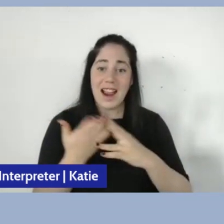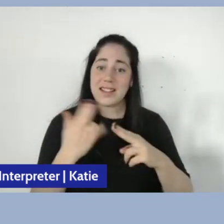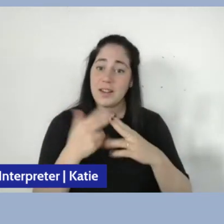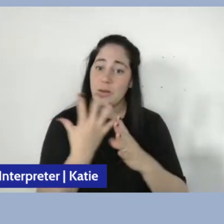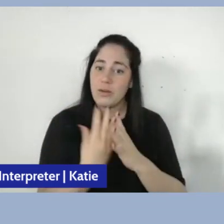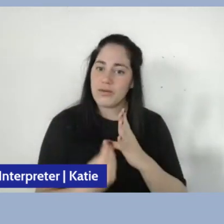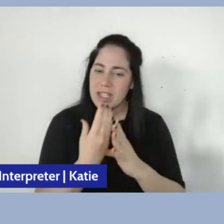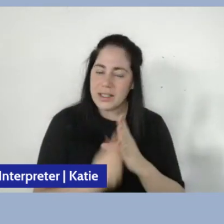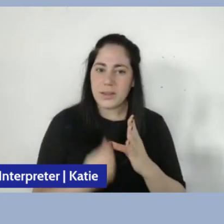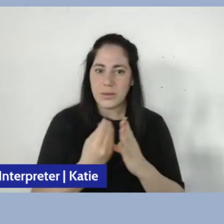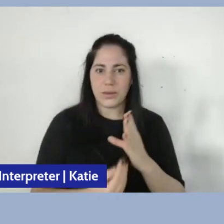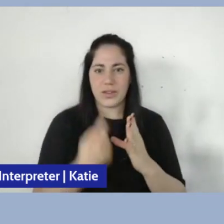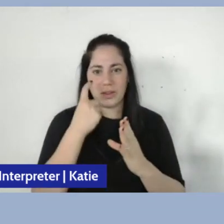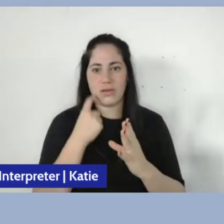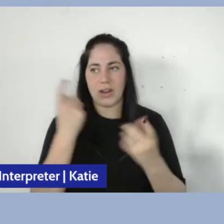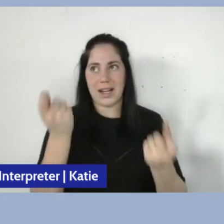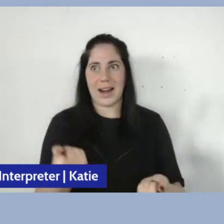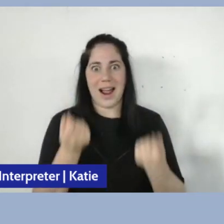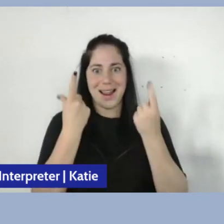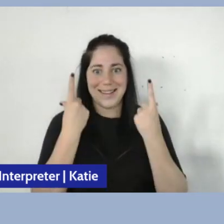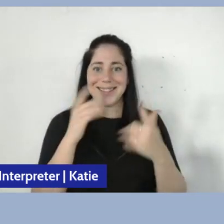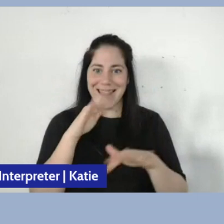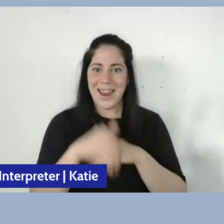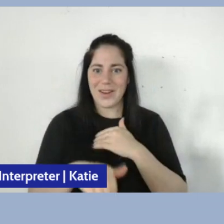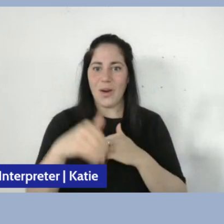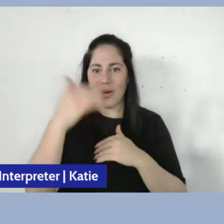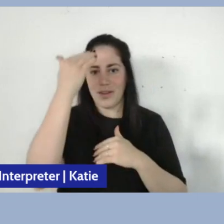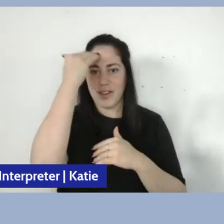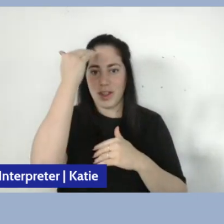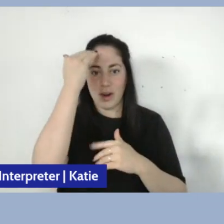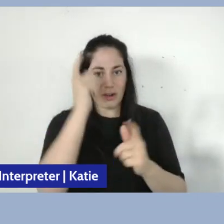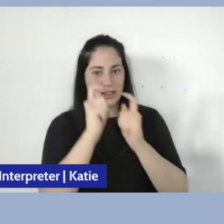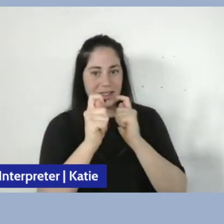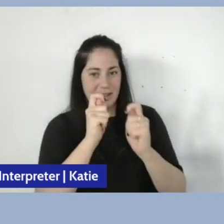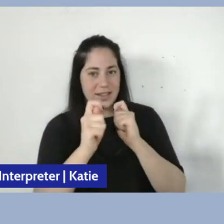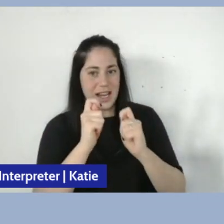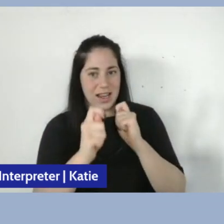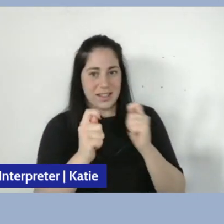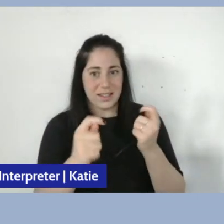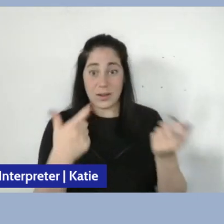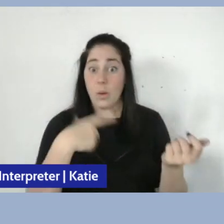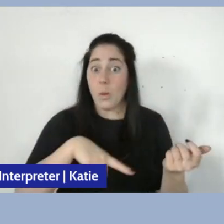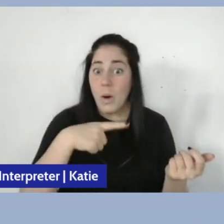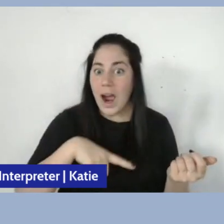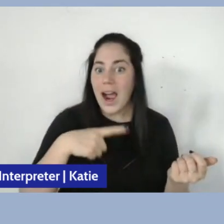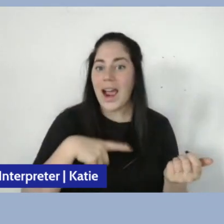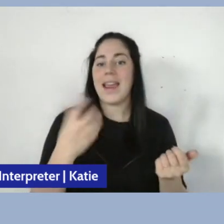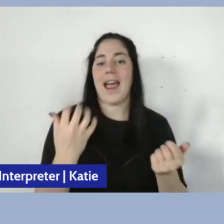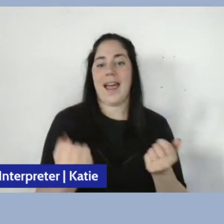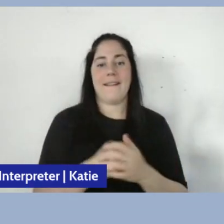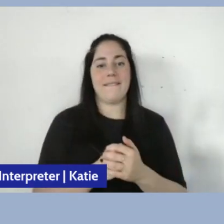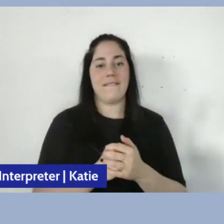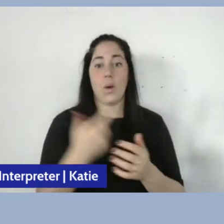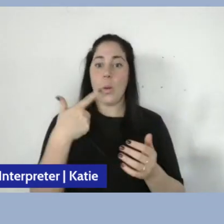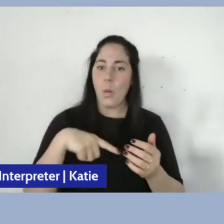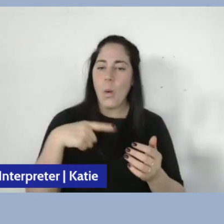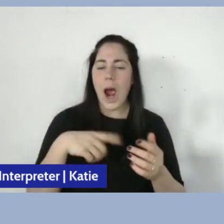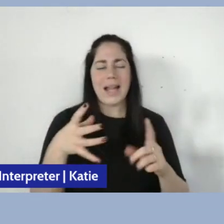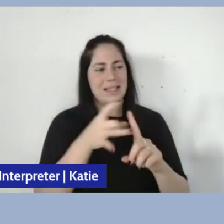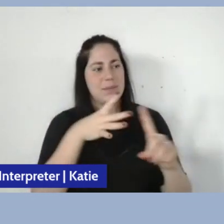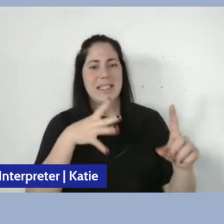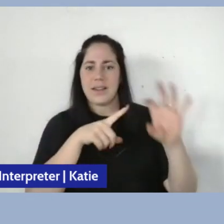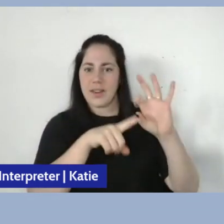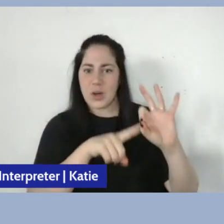to understand what the cognitive tests are and how they and why they are conducted the way that they are, then this